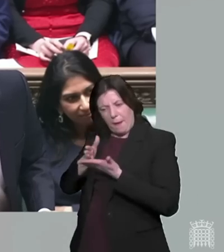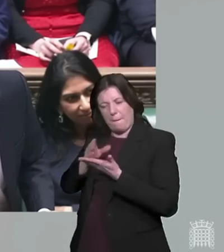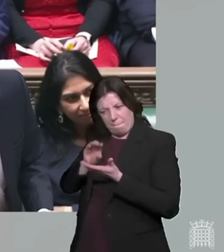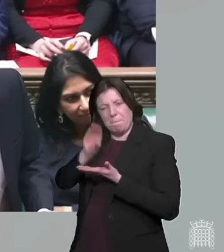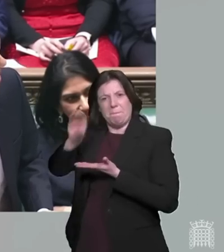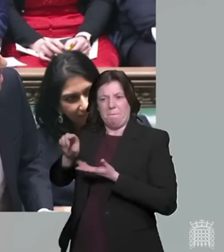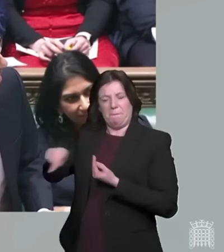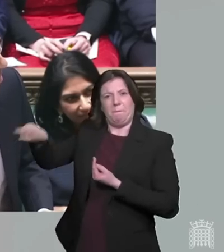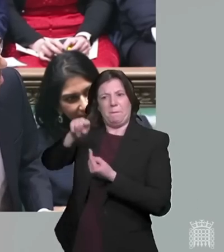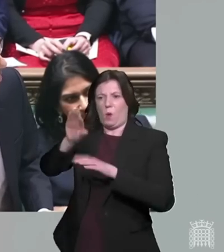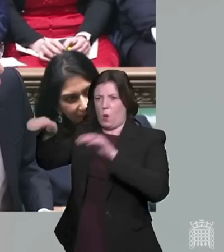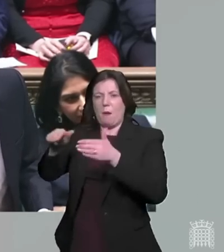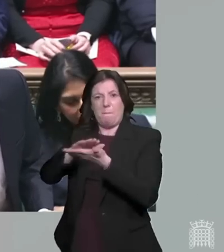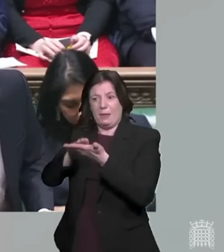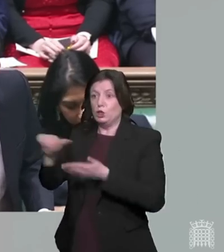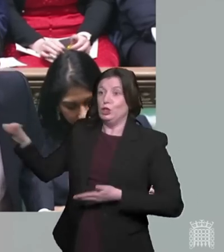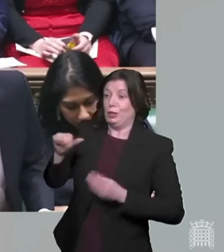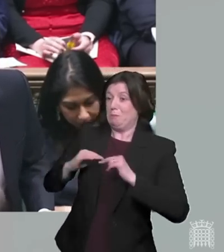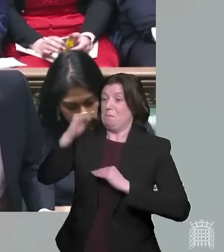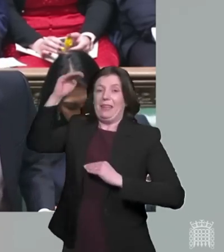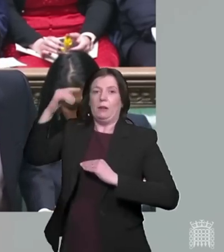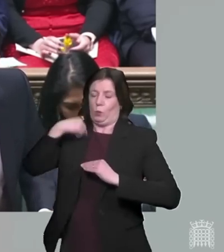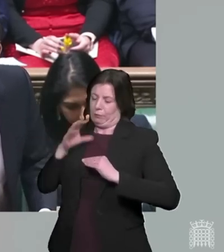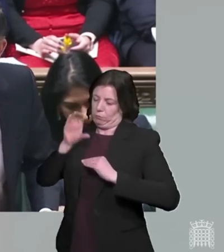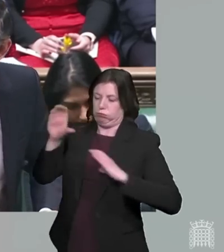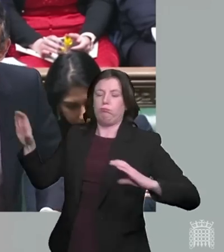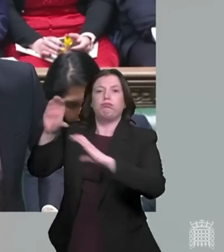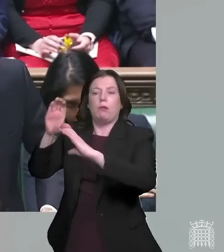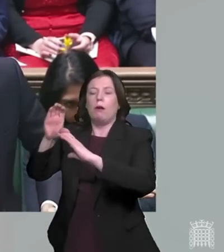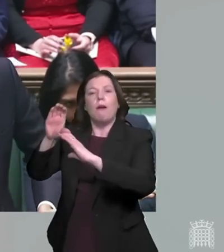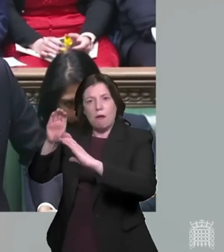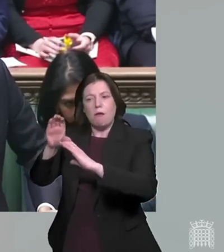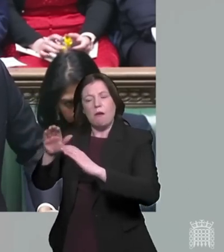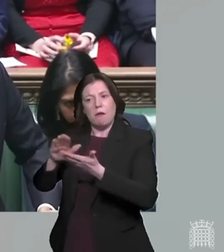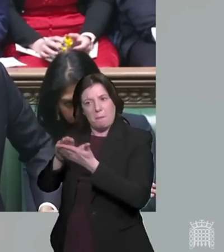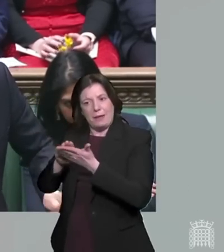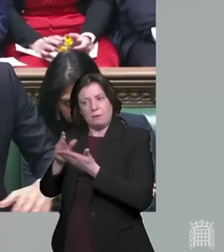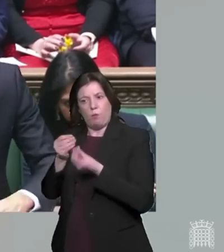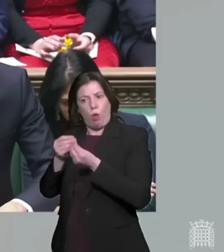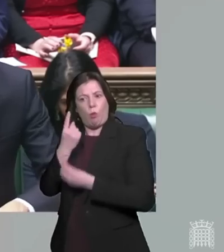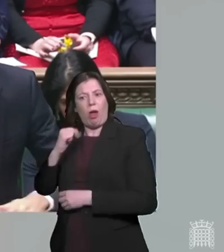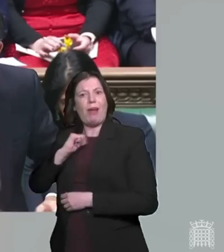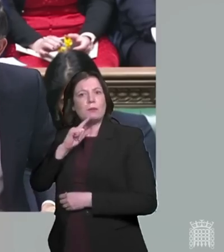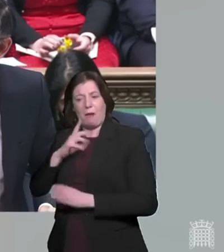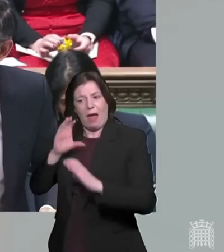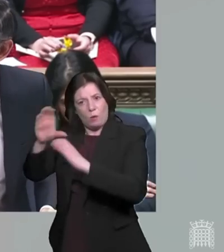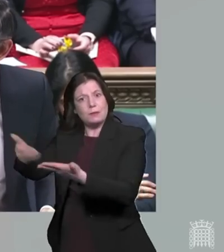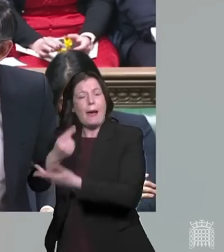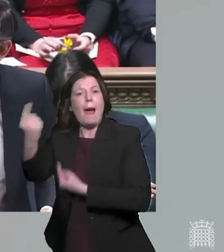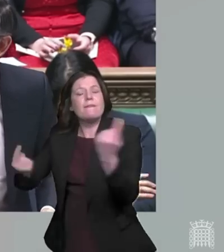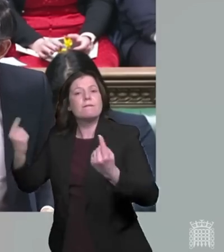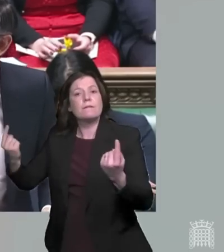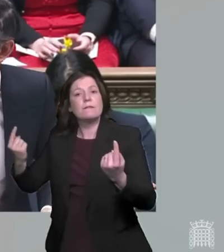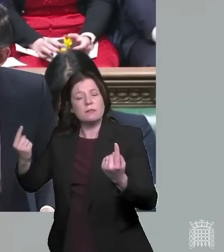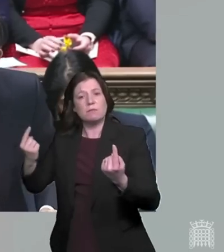half of a family's energy bill at the moment. That's worth £1,000 at the moment. But the support doesn't end there, Mr. Speaker. Over this next year, there